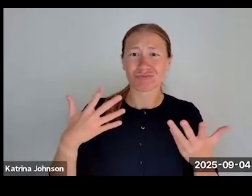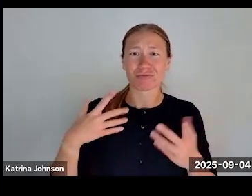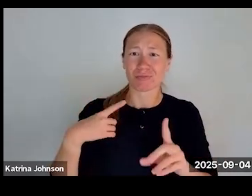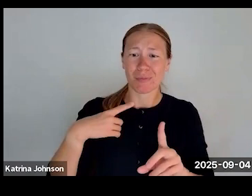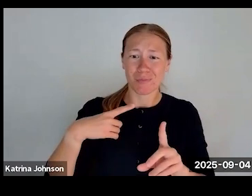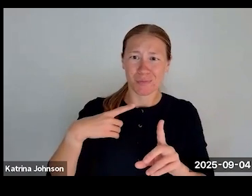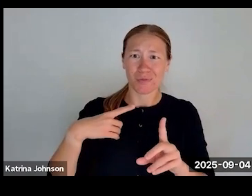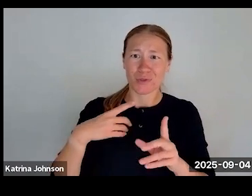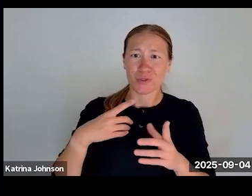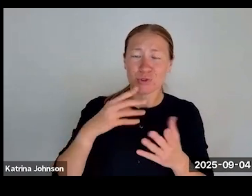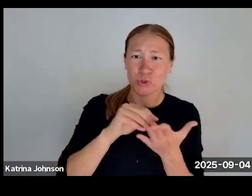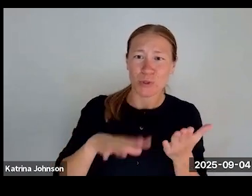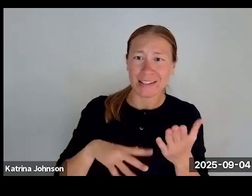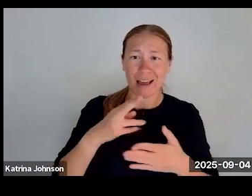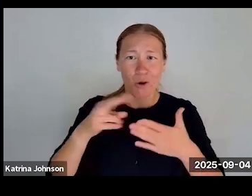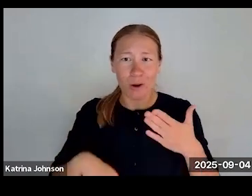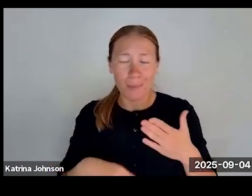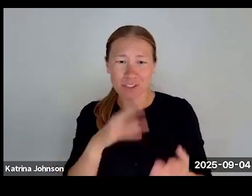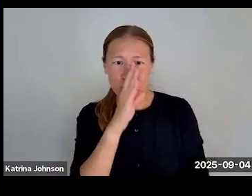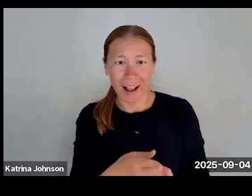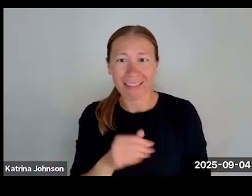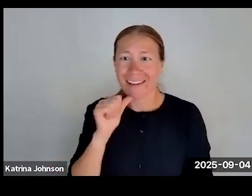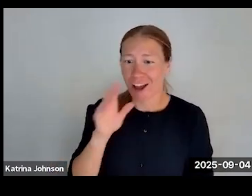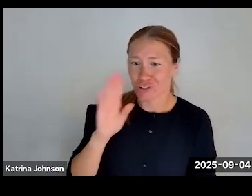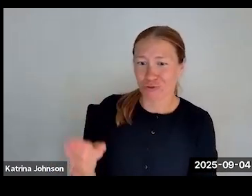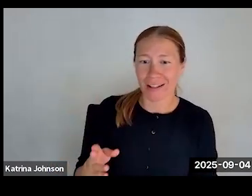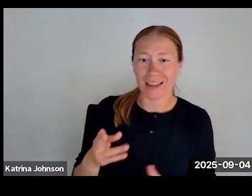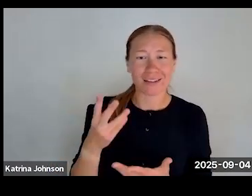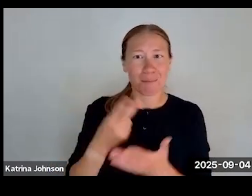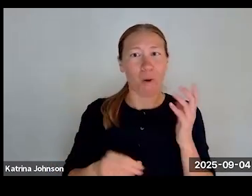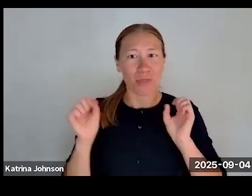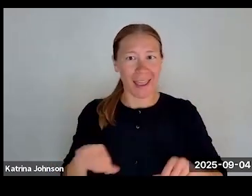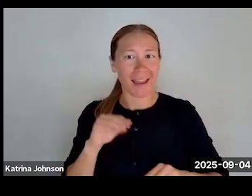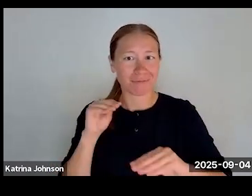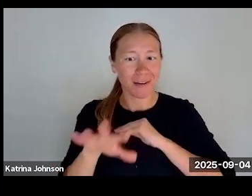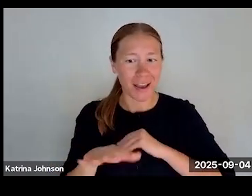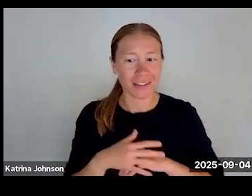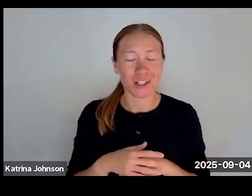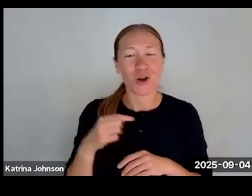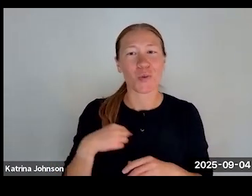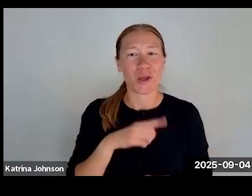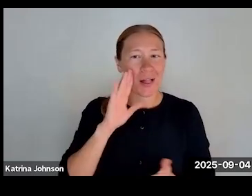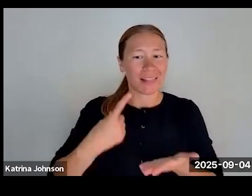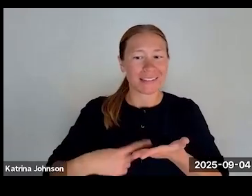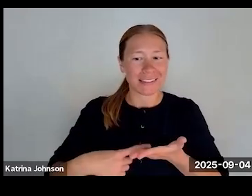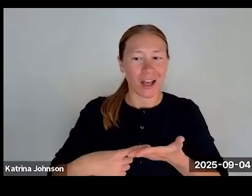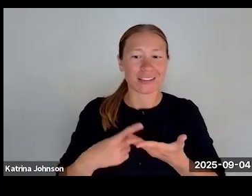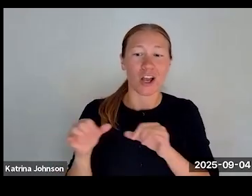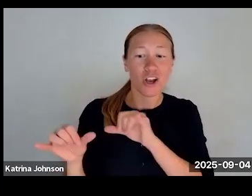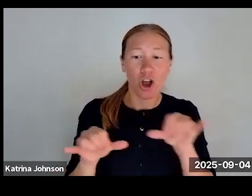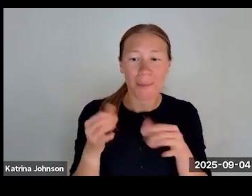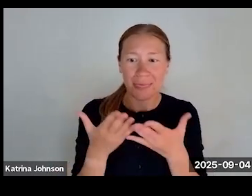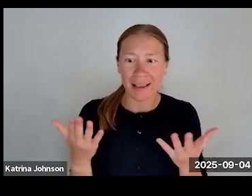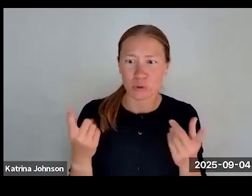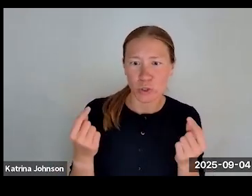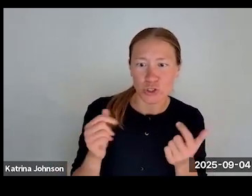directly and indirectly. We're going to take a few minutes to discuss some of the common themes in creating accessible classrooms and